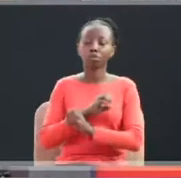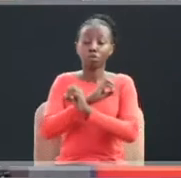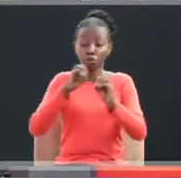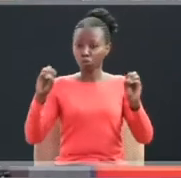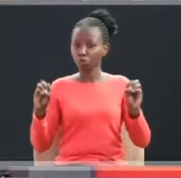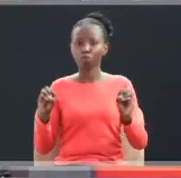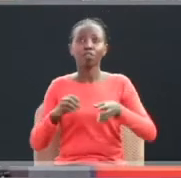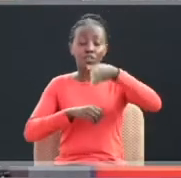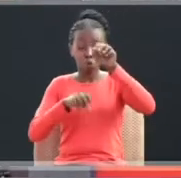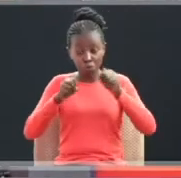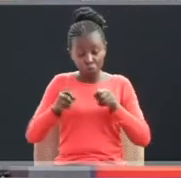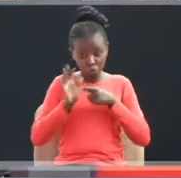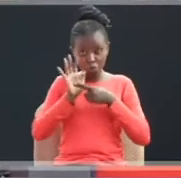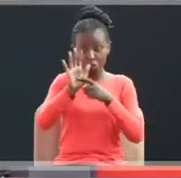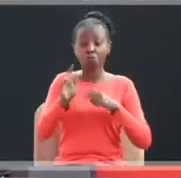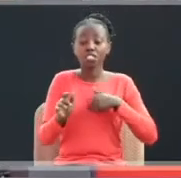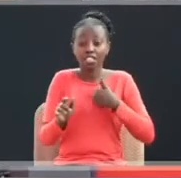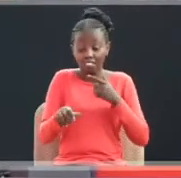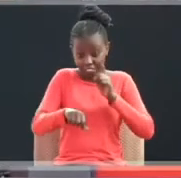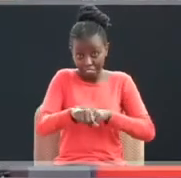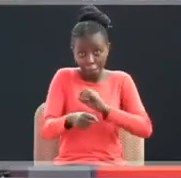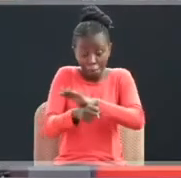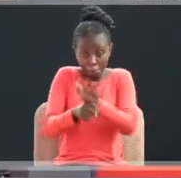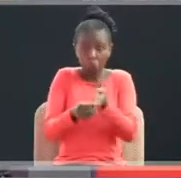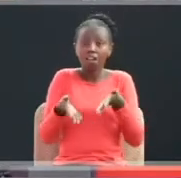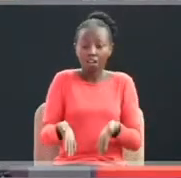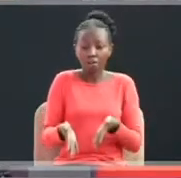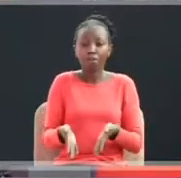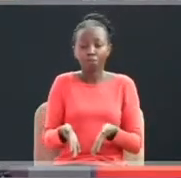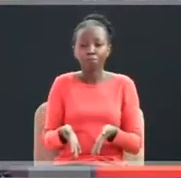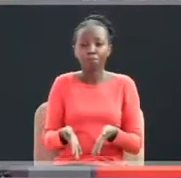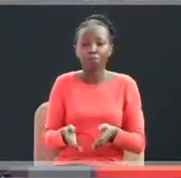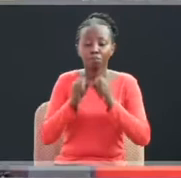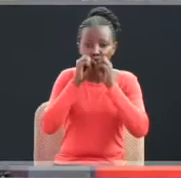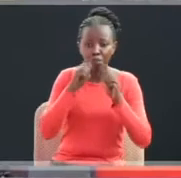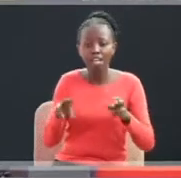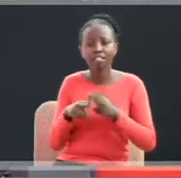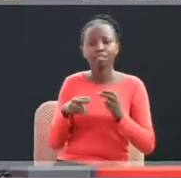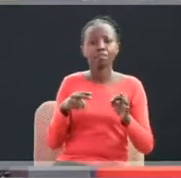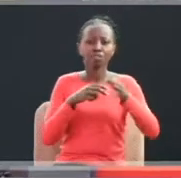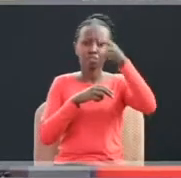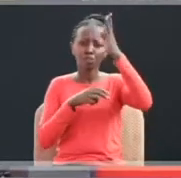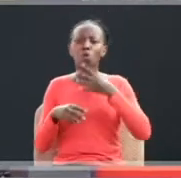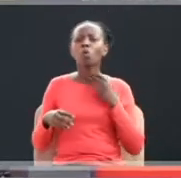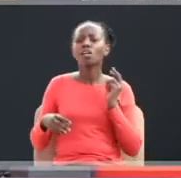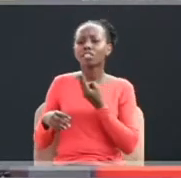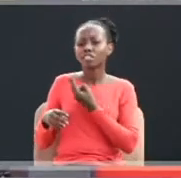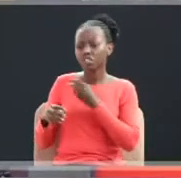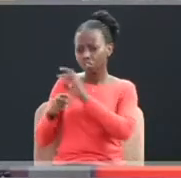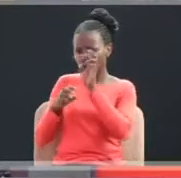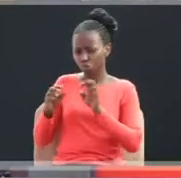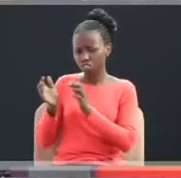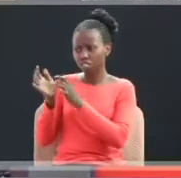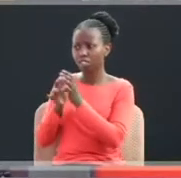before this corona or through the corona period. Blessed be the name of the Lord. I want us to read 1 Peter chapter